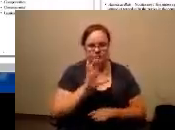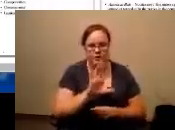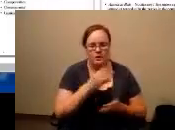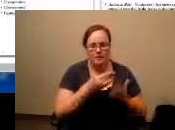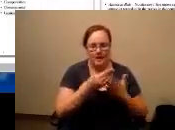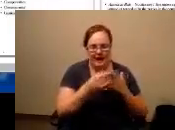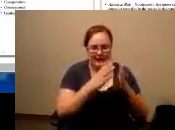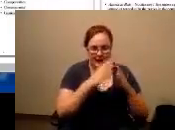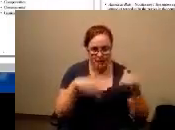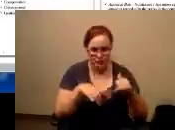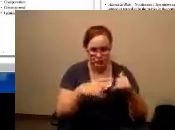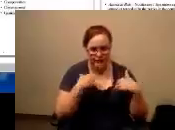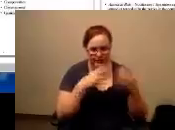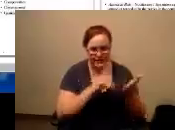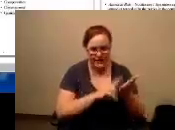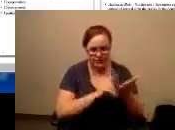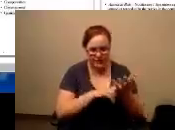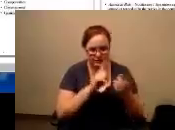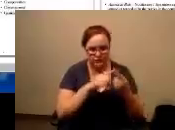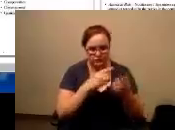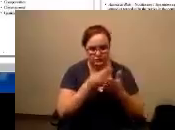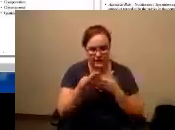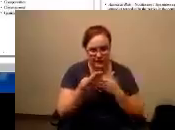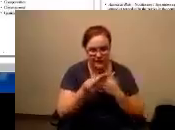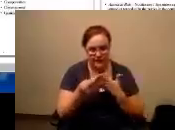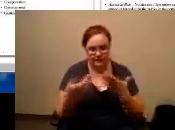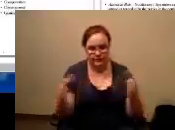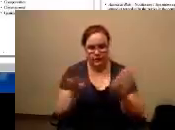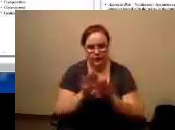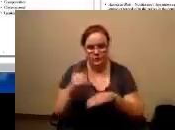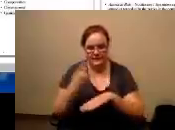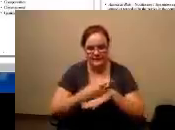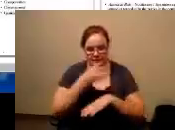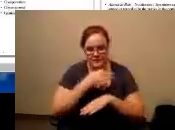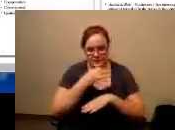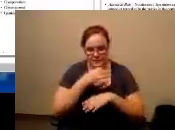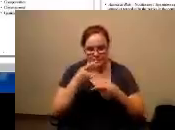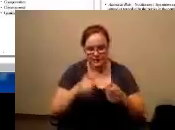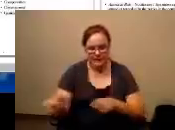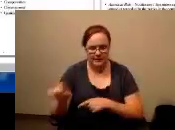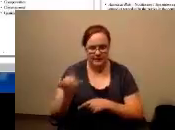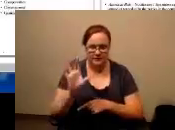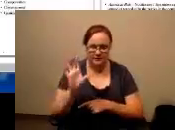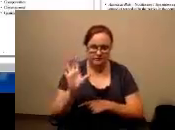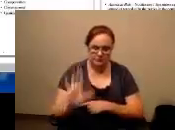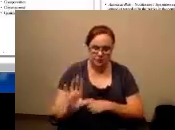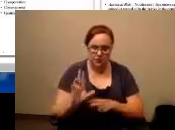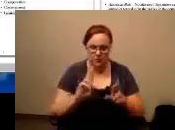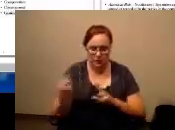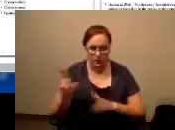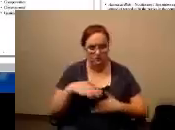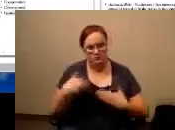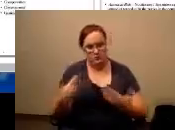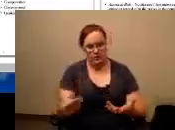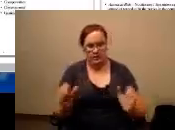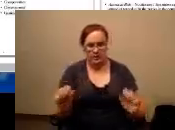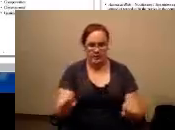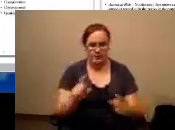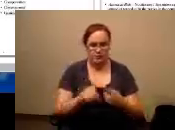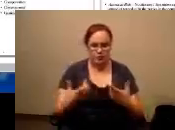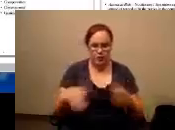you have a contract to buy. Closing date is coming soon. You're ready, willing, and able to close and to pay the